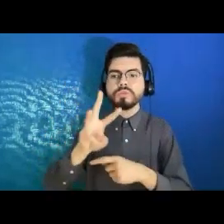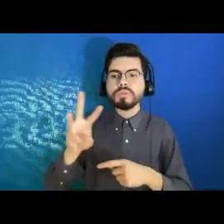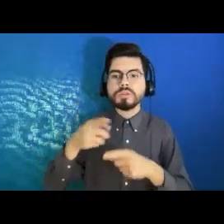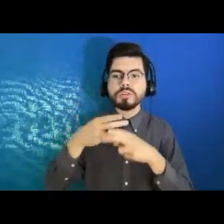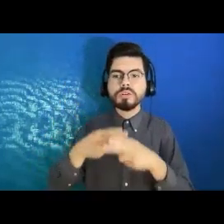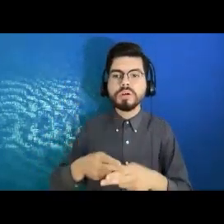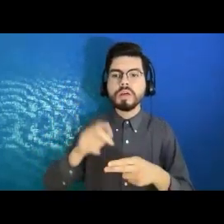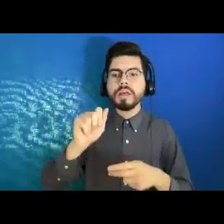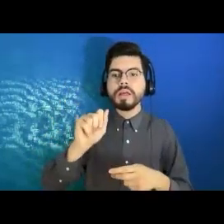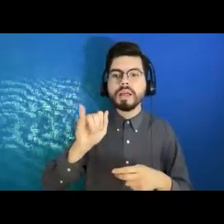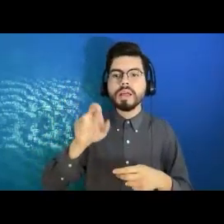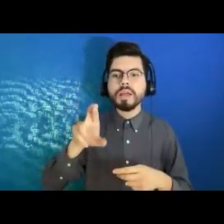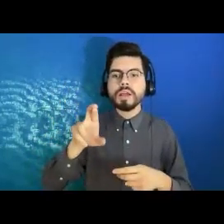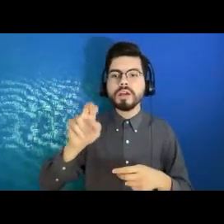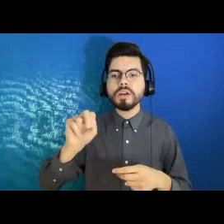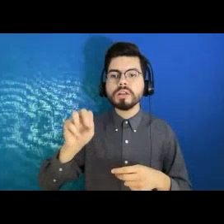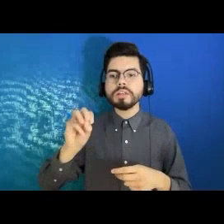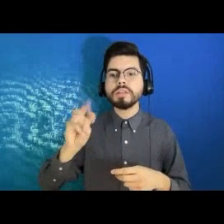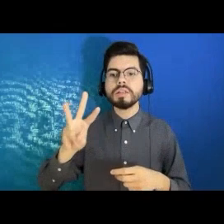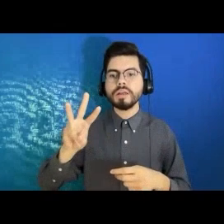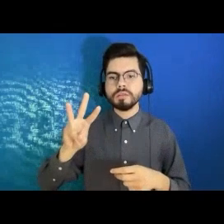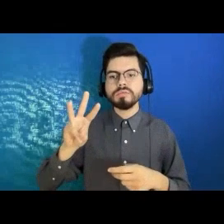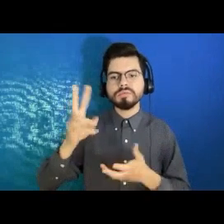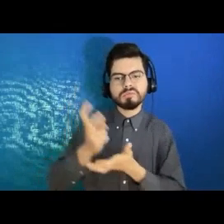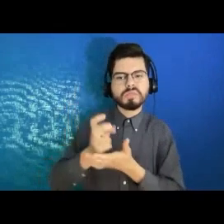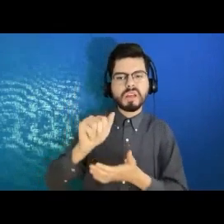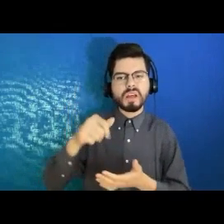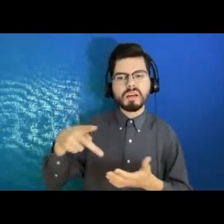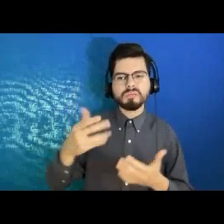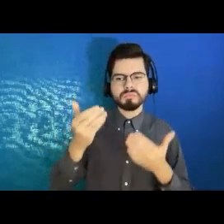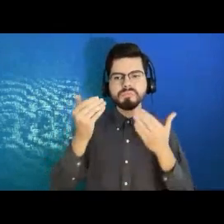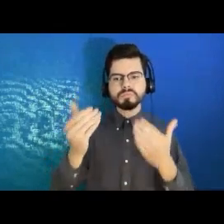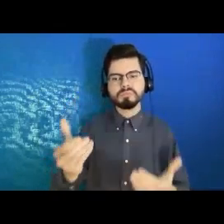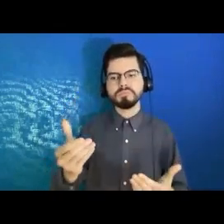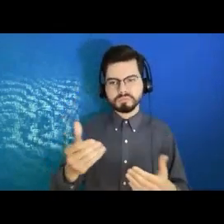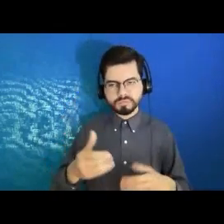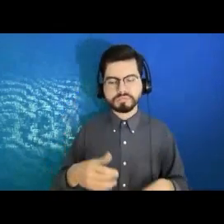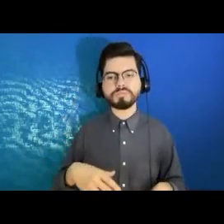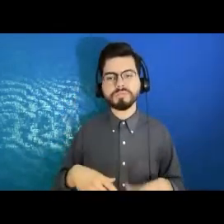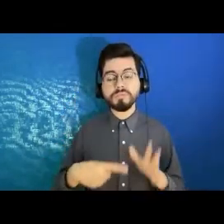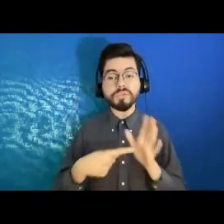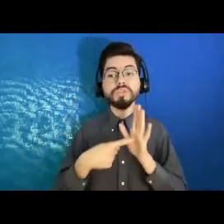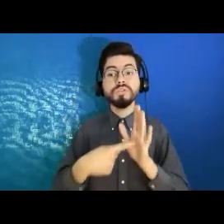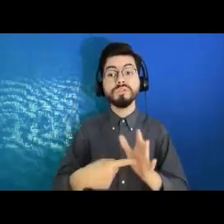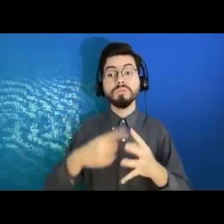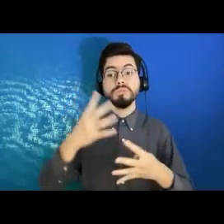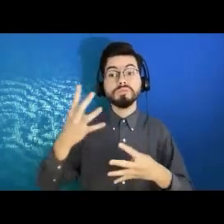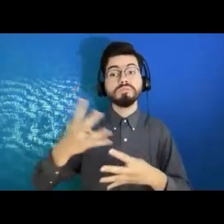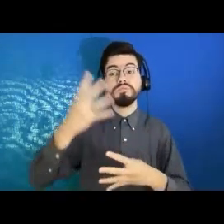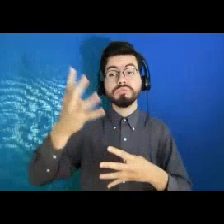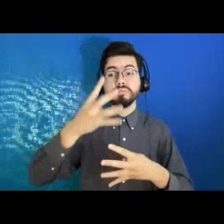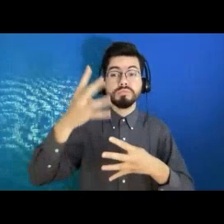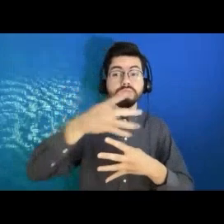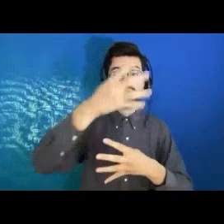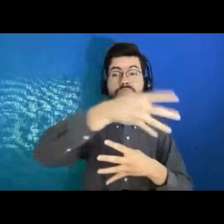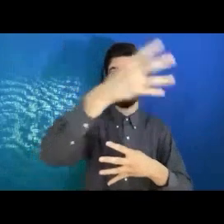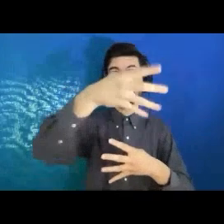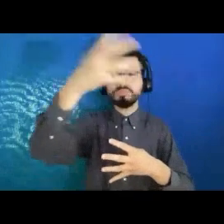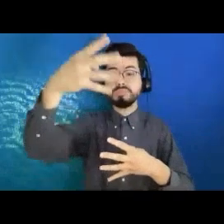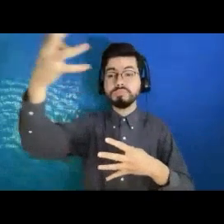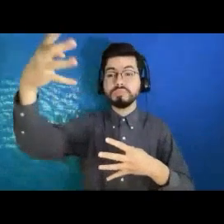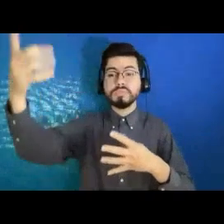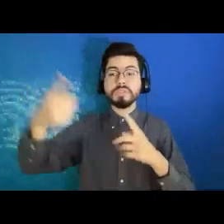to remember, Air Now. Get the app. I think there's an app. I know there's a webpage, and it'll show you the smoke vectors from all the big incidents